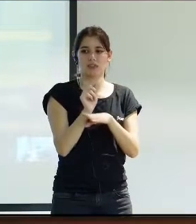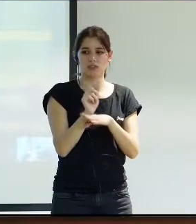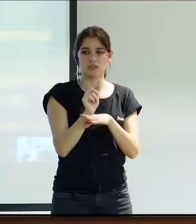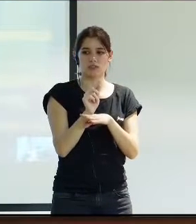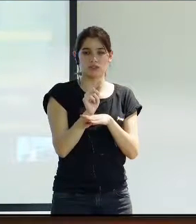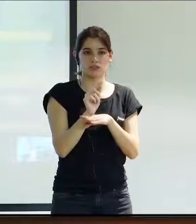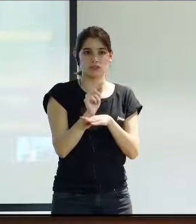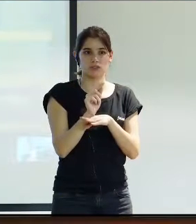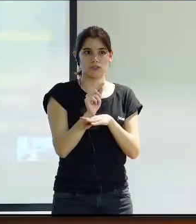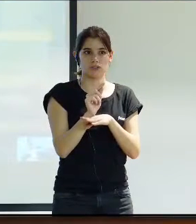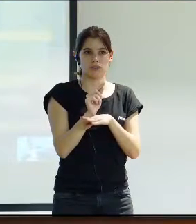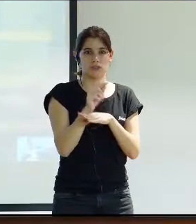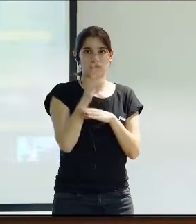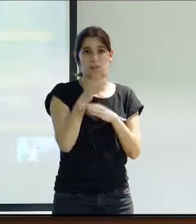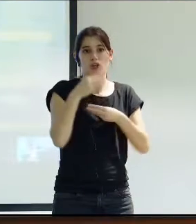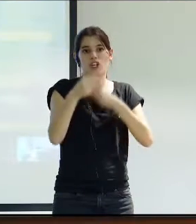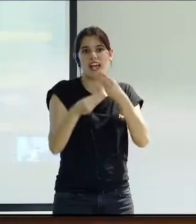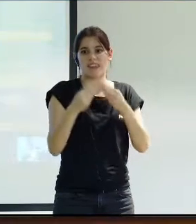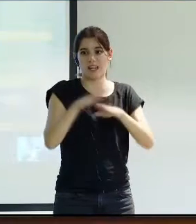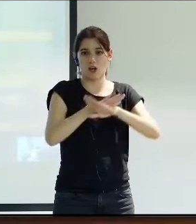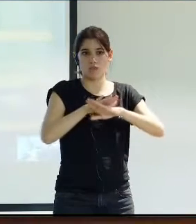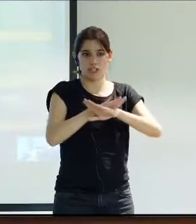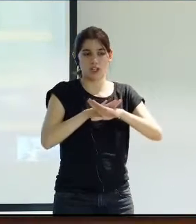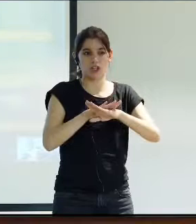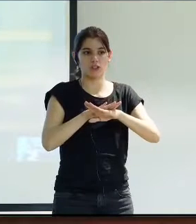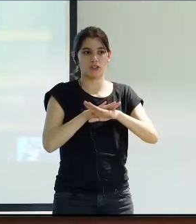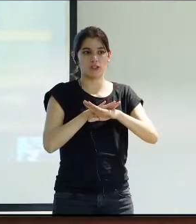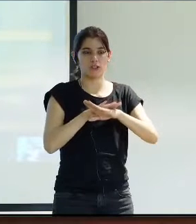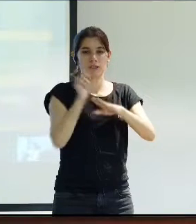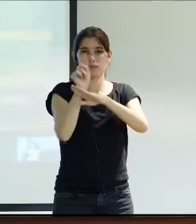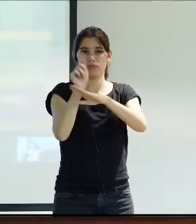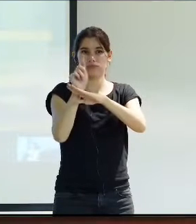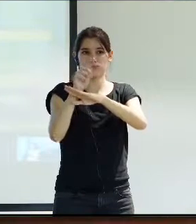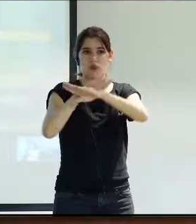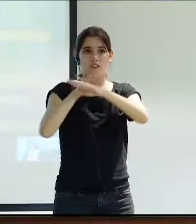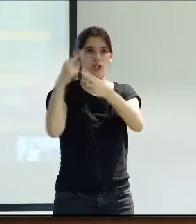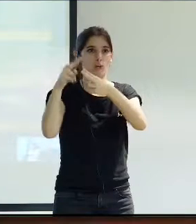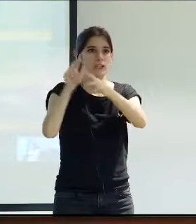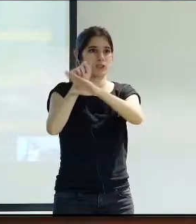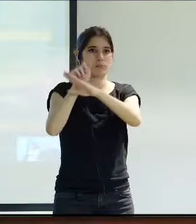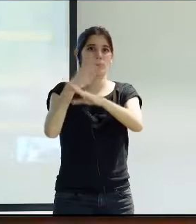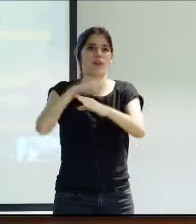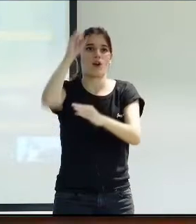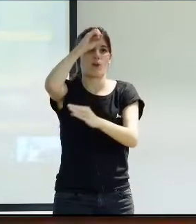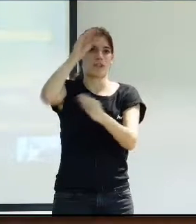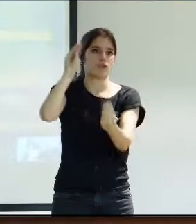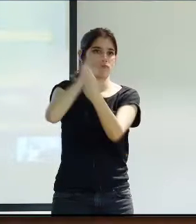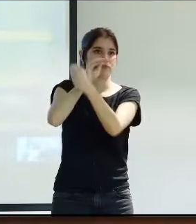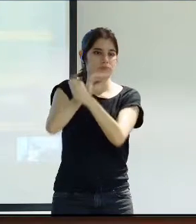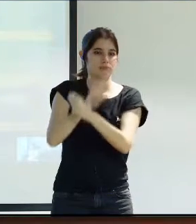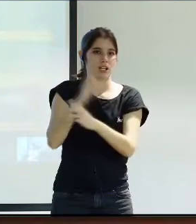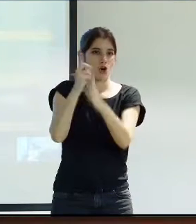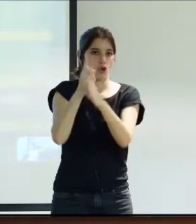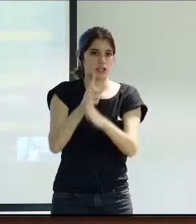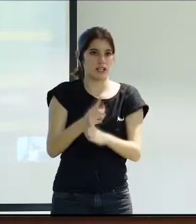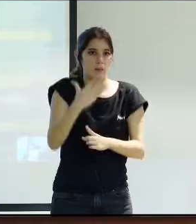And the basics of why organizations should be allowed to be closely